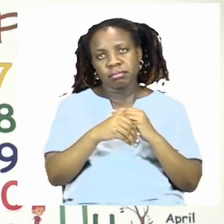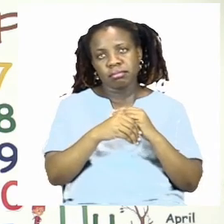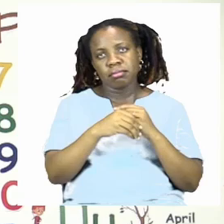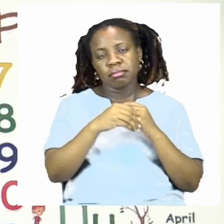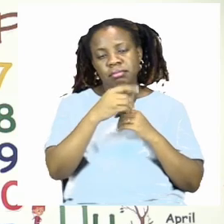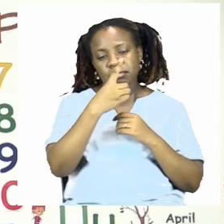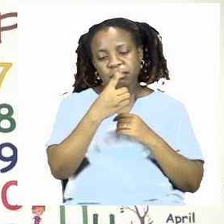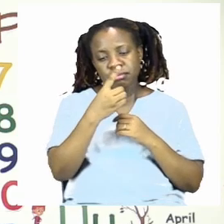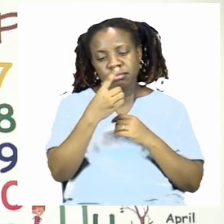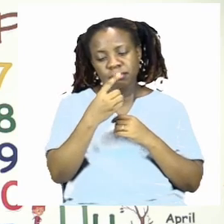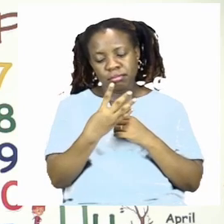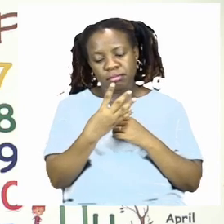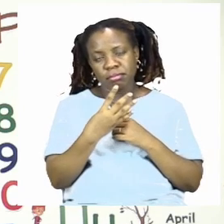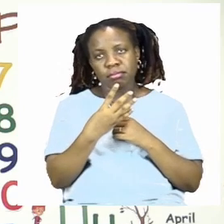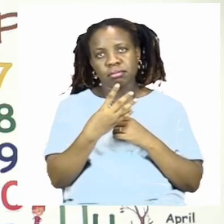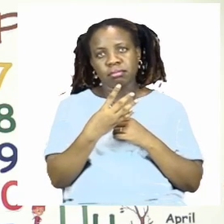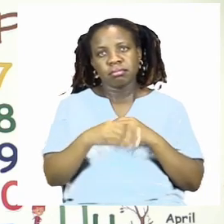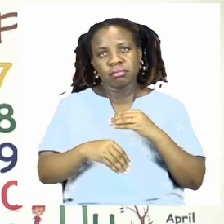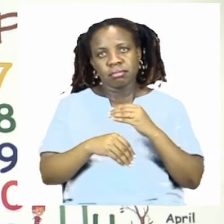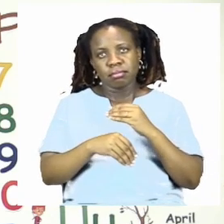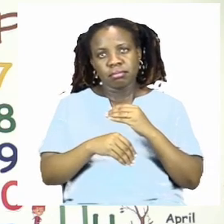4 plus 6 gives us,